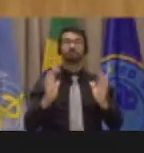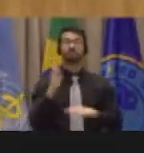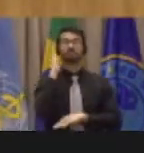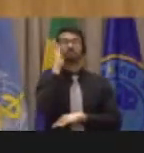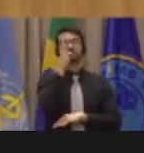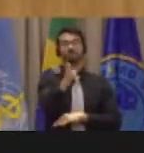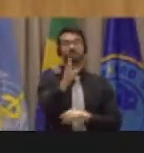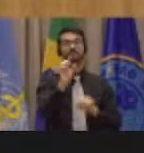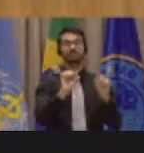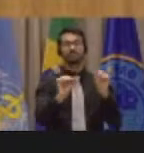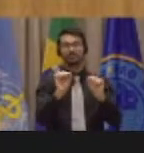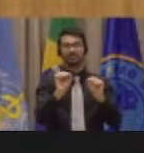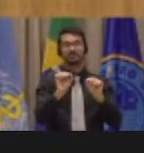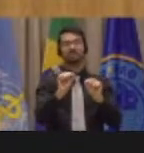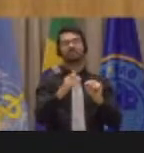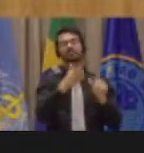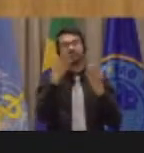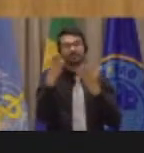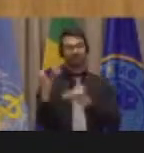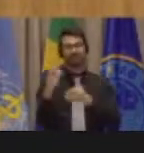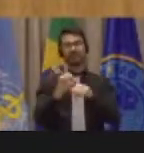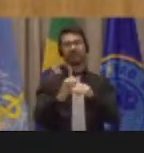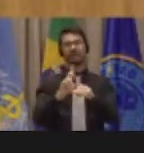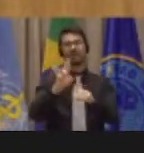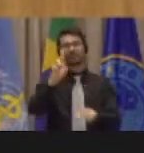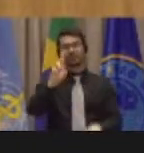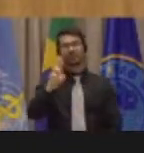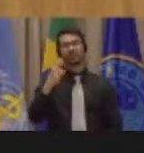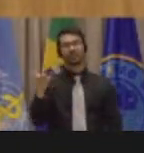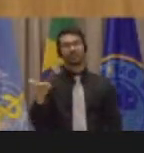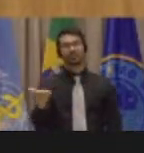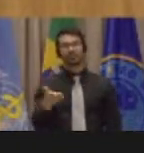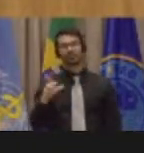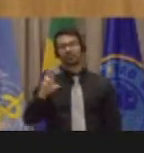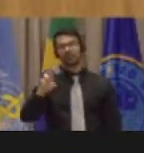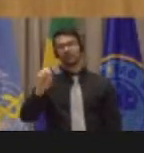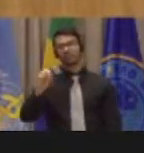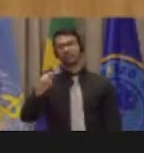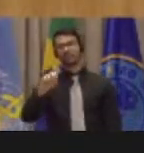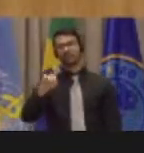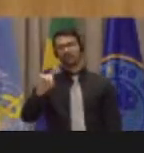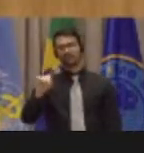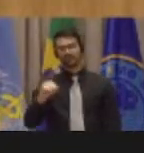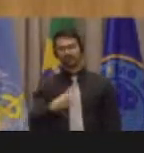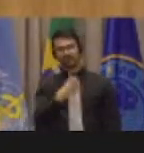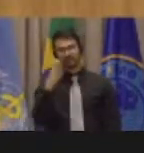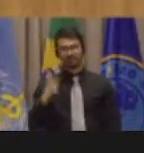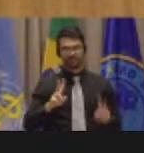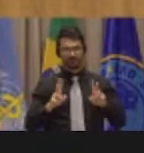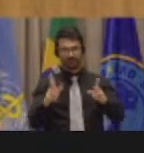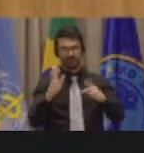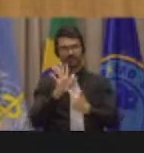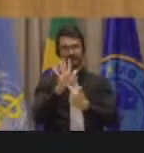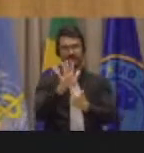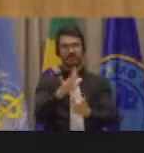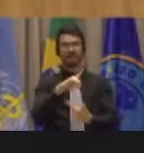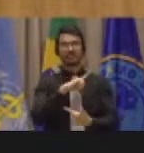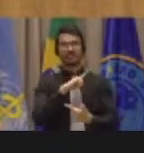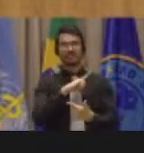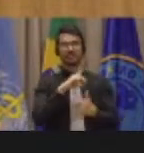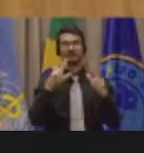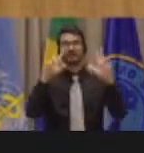Very good. Now we're going to hear Dr. Ronaldo Silva. So